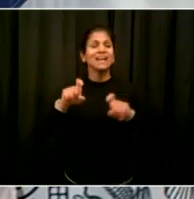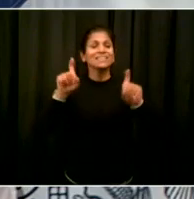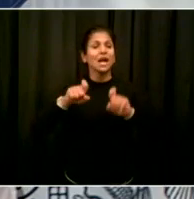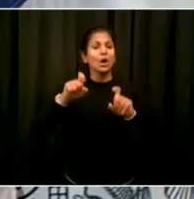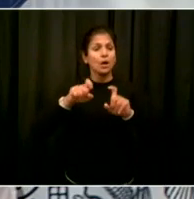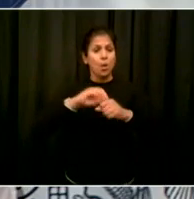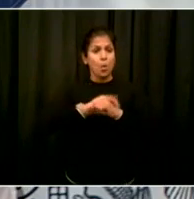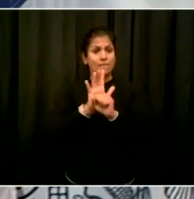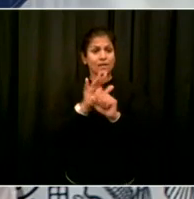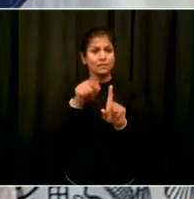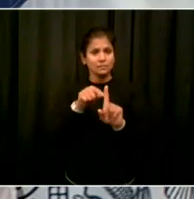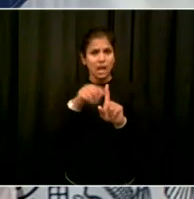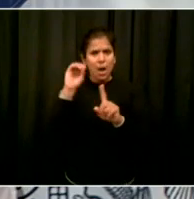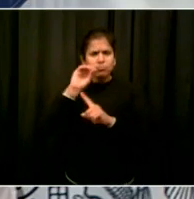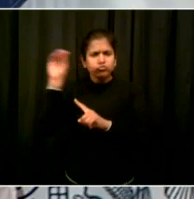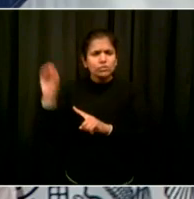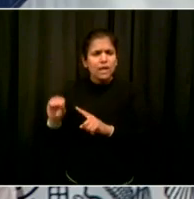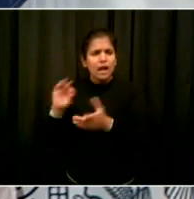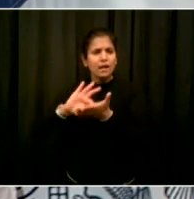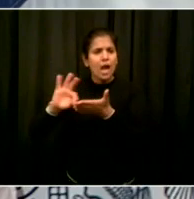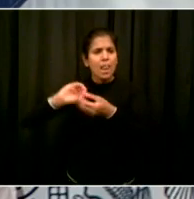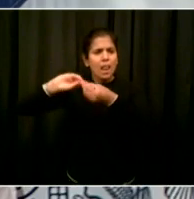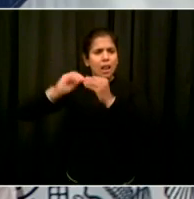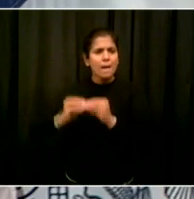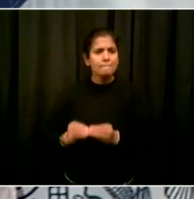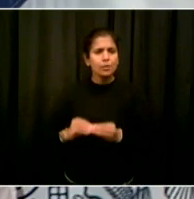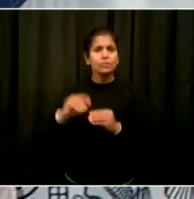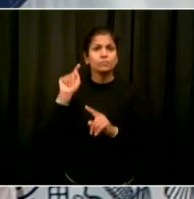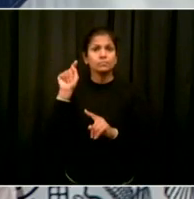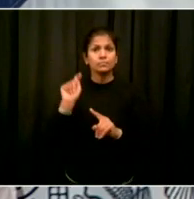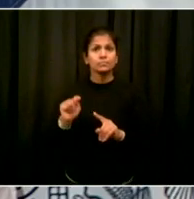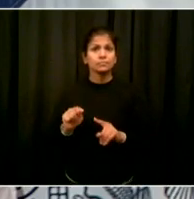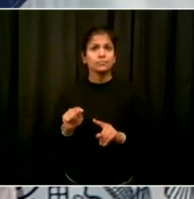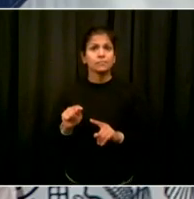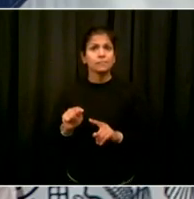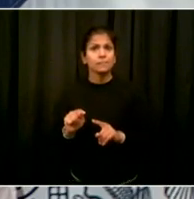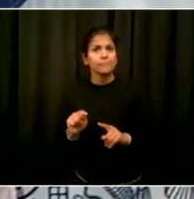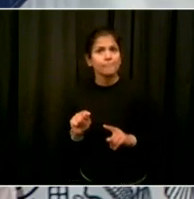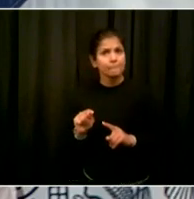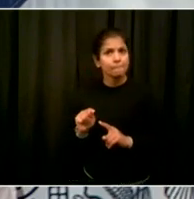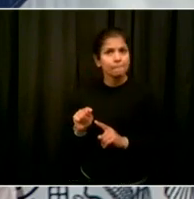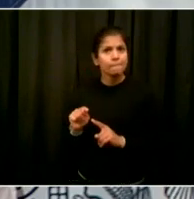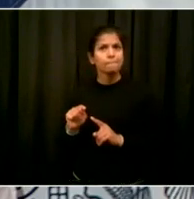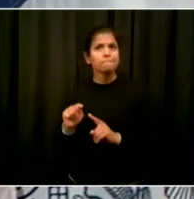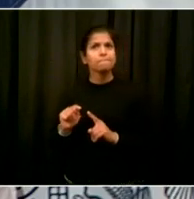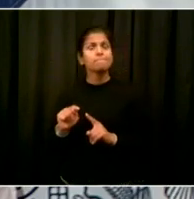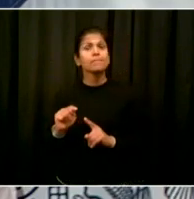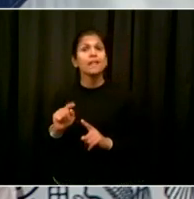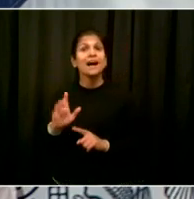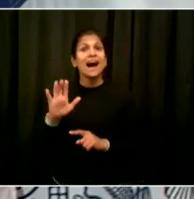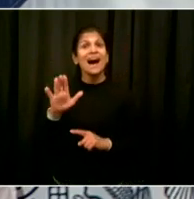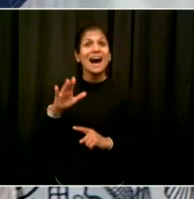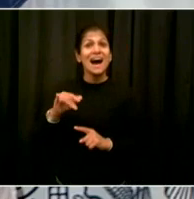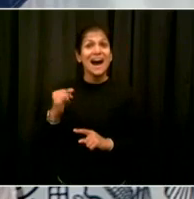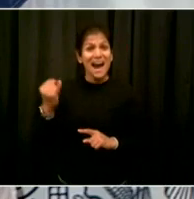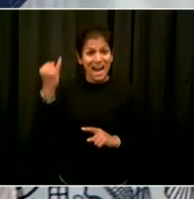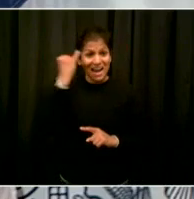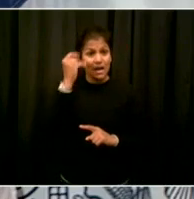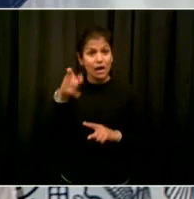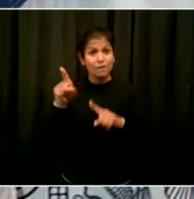of President Trump's argument, but as you test more, you're going to get a